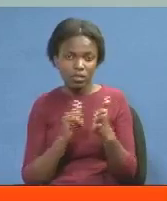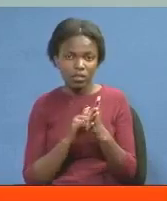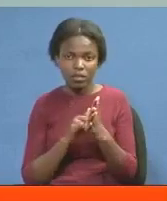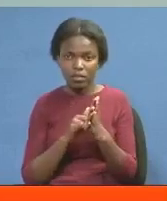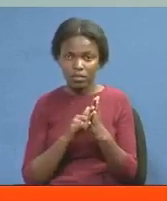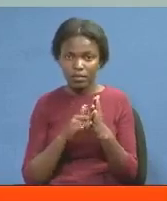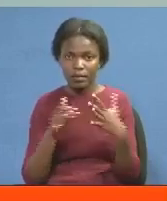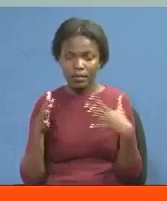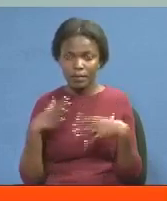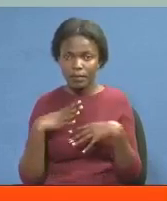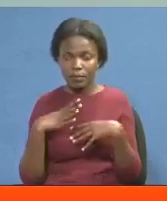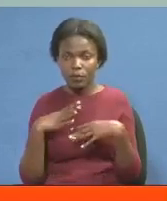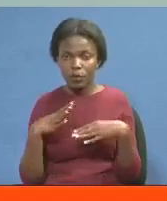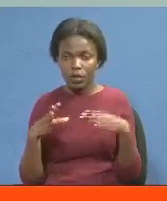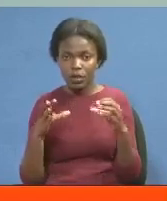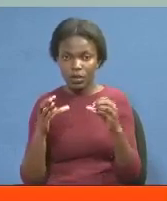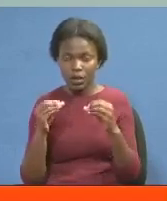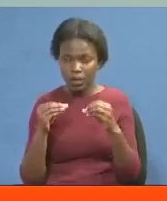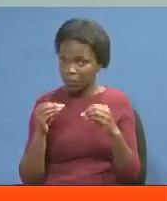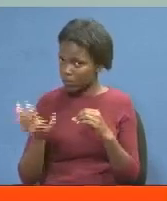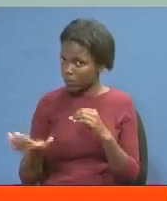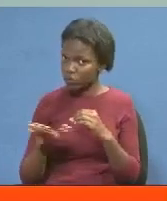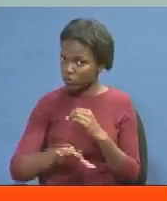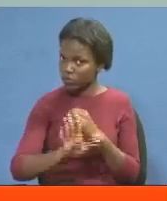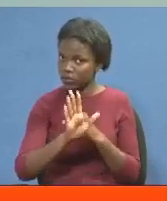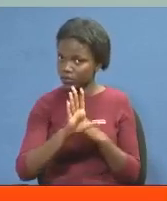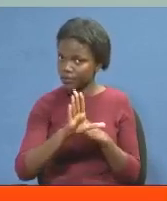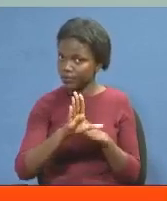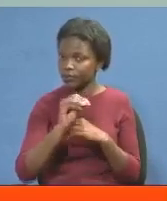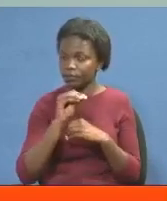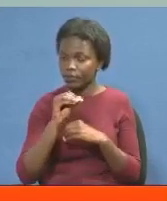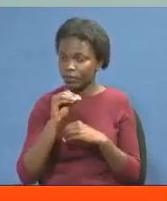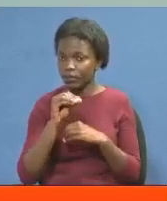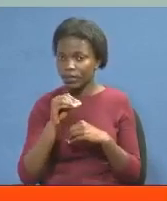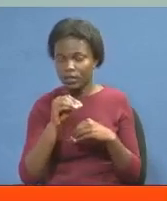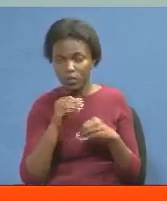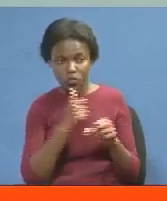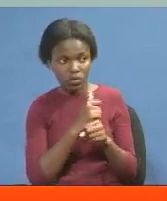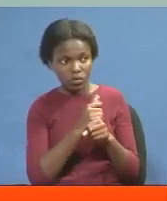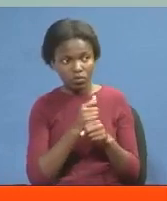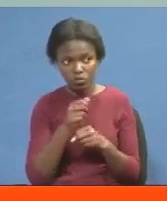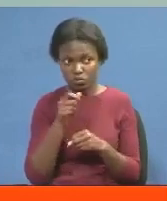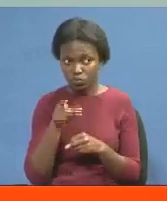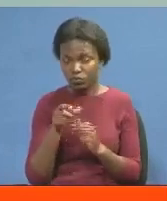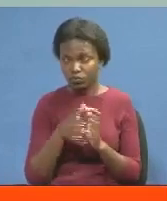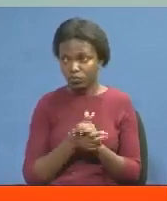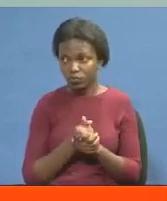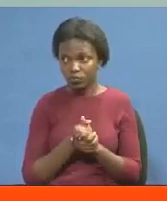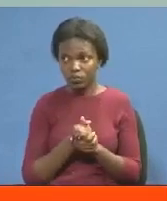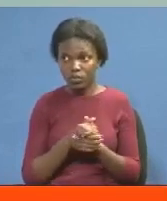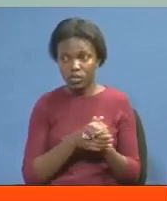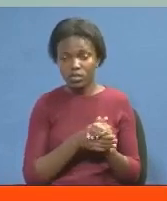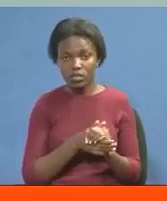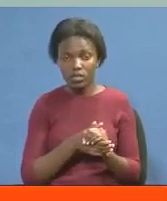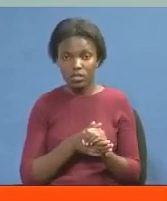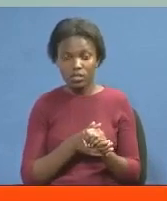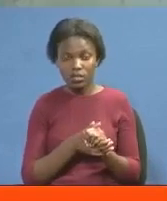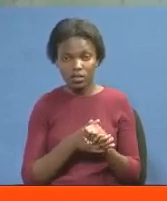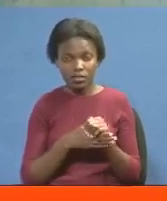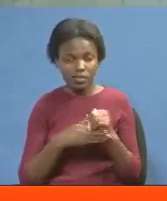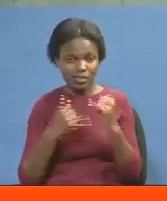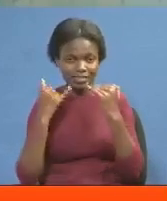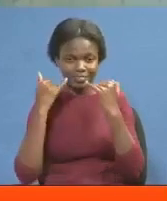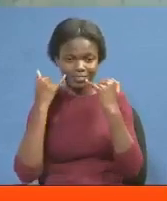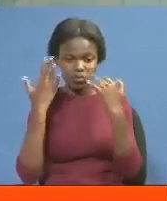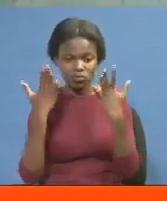come to take your space, to attack you. How do you deal with such misinformation? I call it misinformation. Yes. How? Let me tell